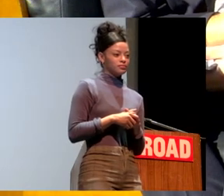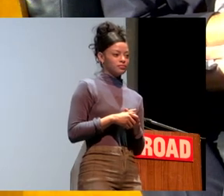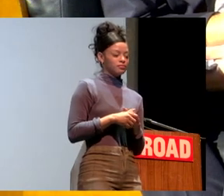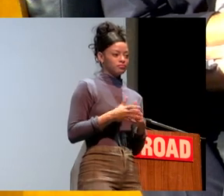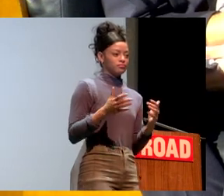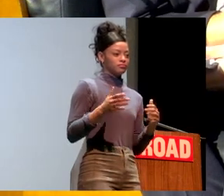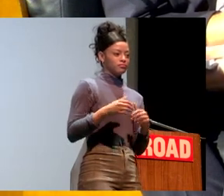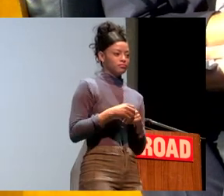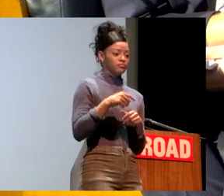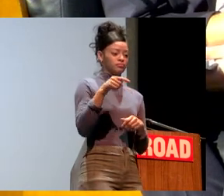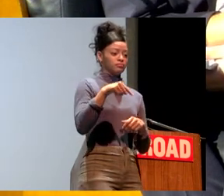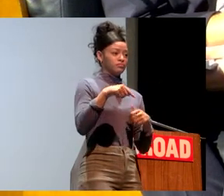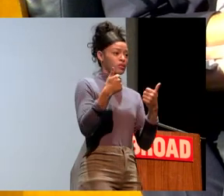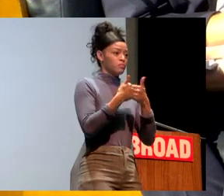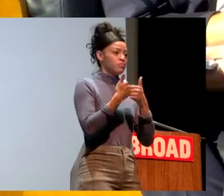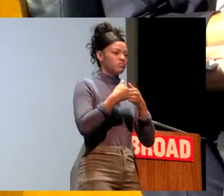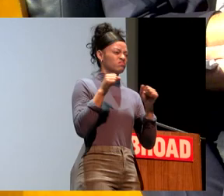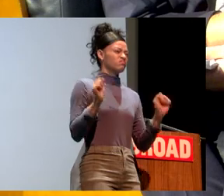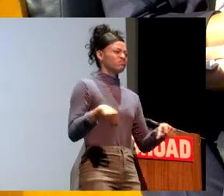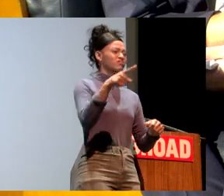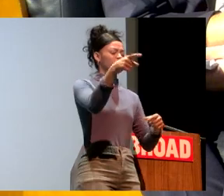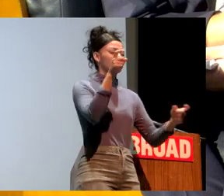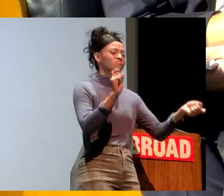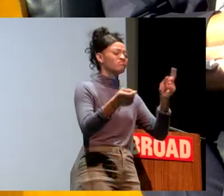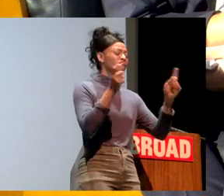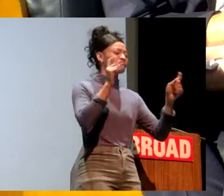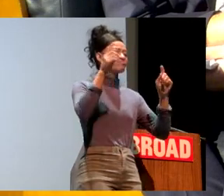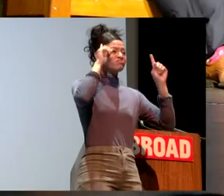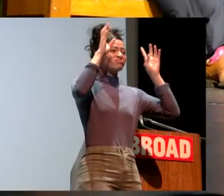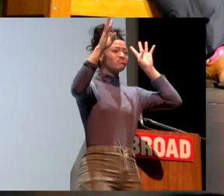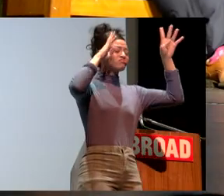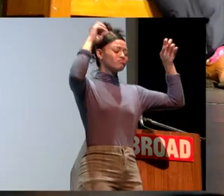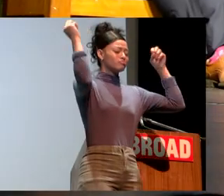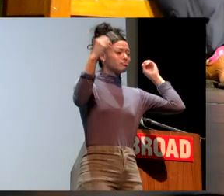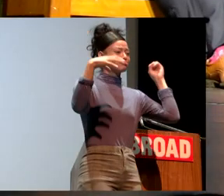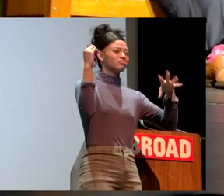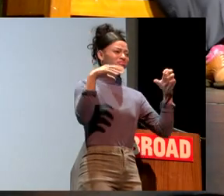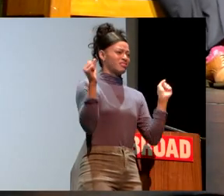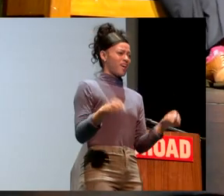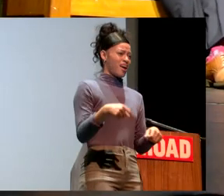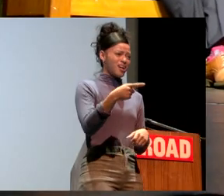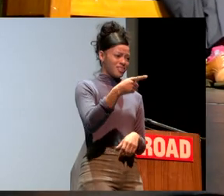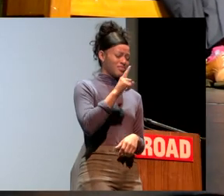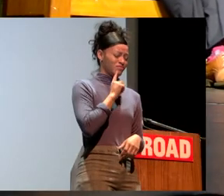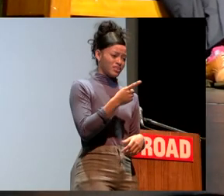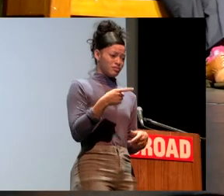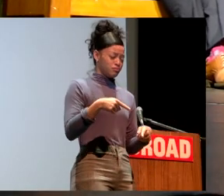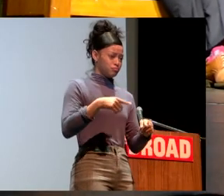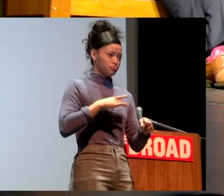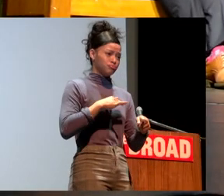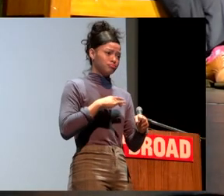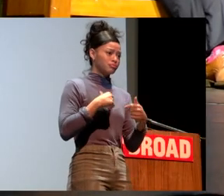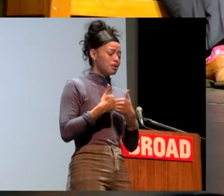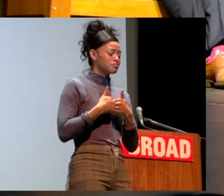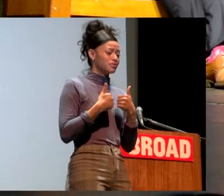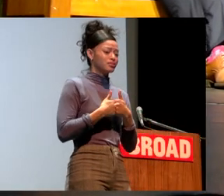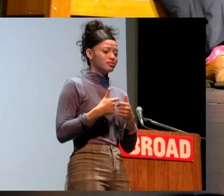know, of your personality. Sorry if I disturbed you. Animal Crossing is cool, you should play it.